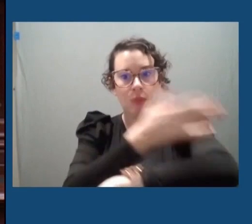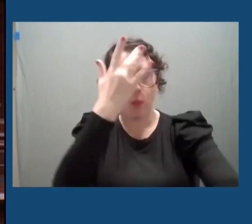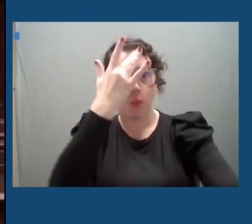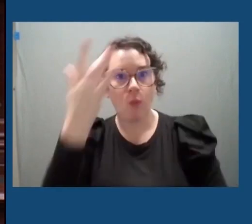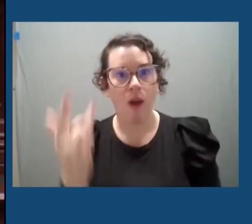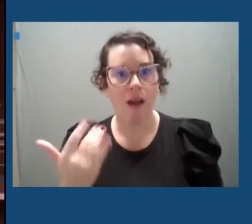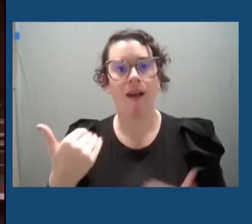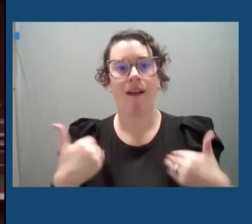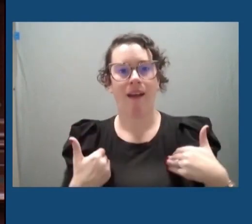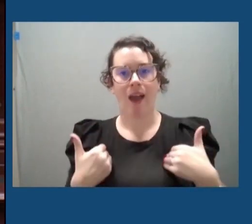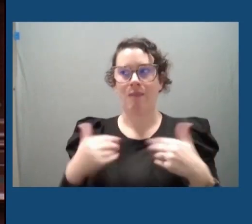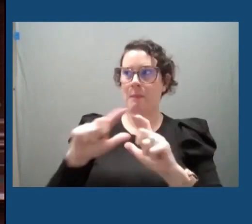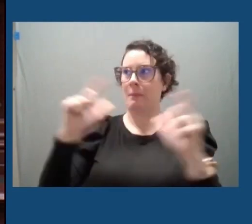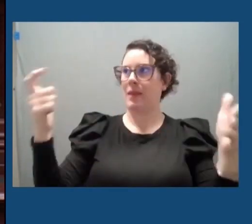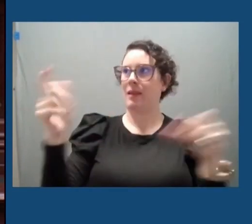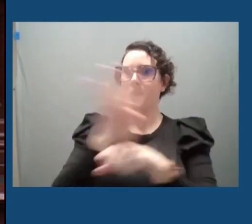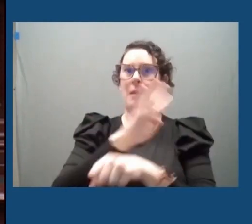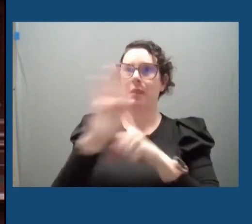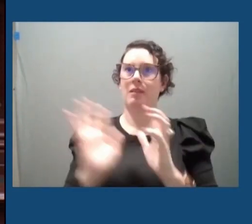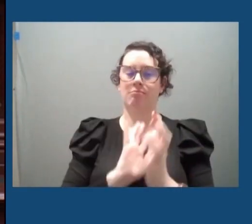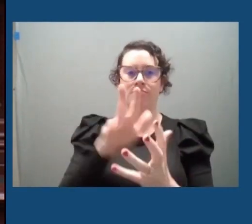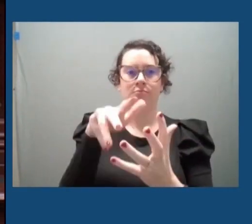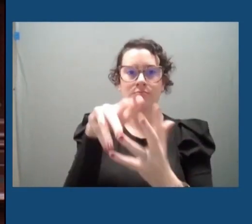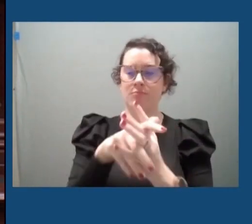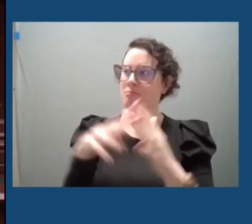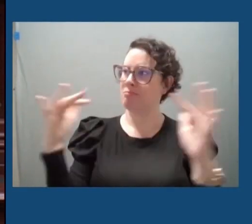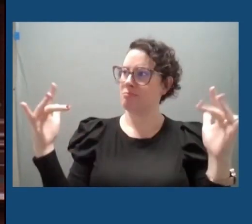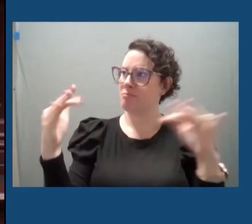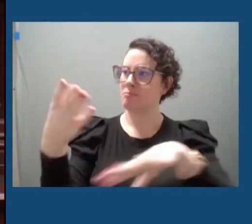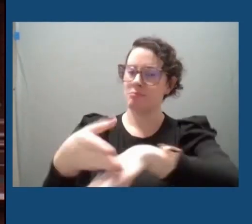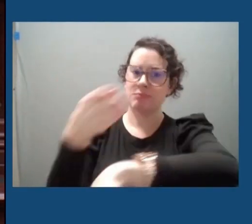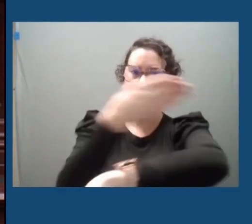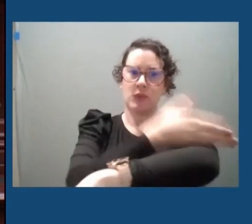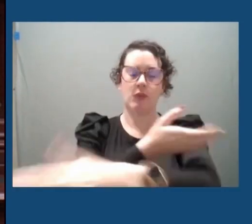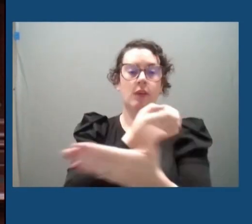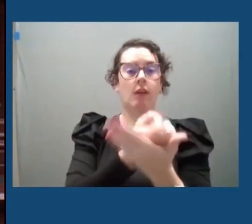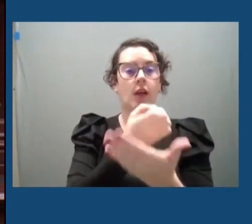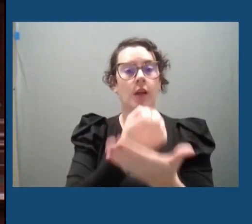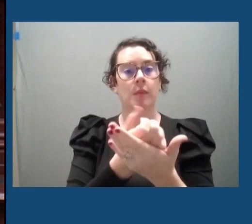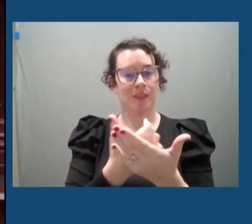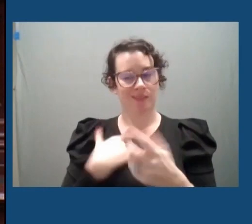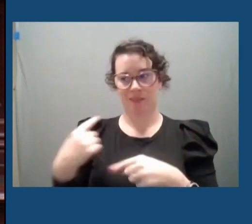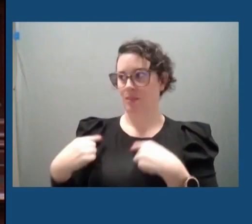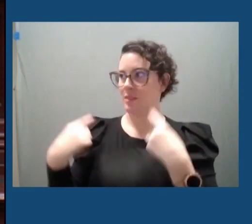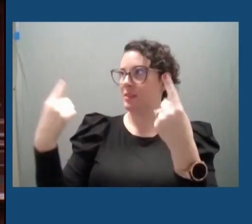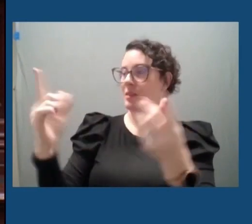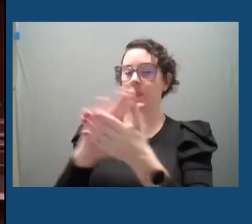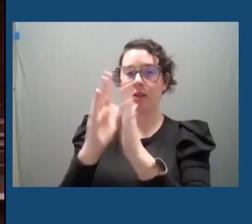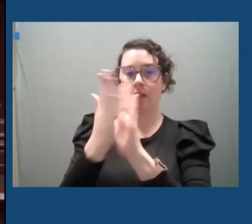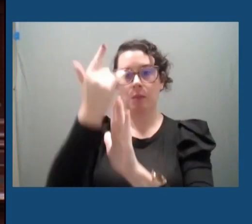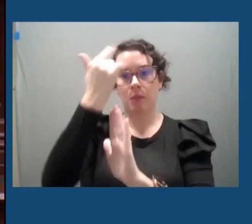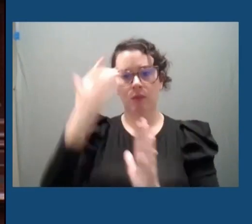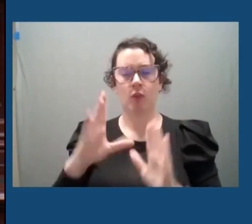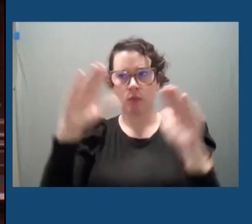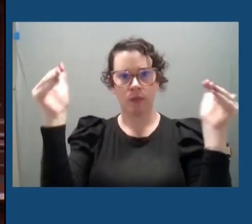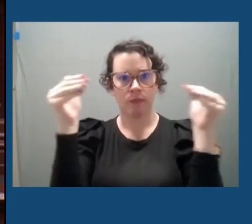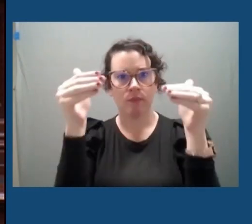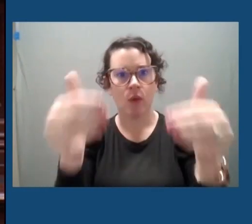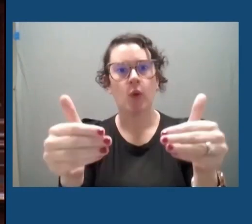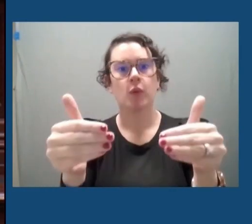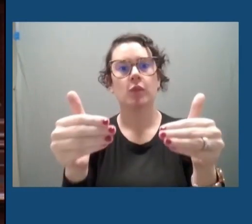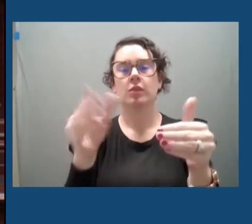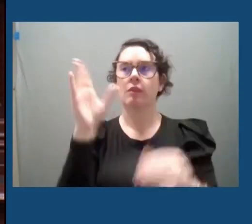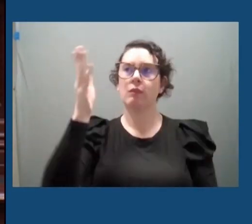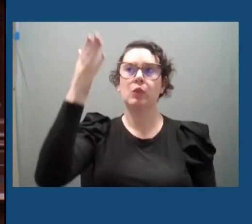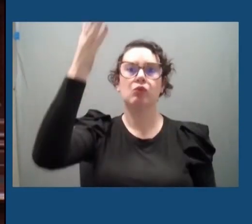Now, since taking office, I've been laser-focused on developing industries of the future, like semiconductors across